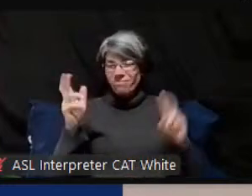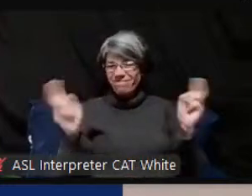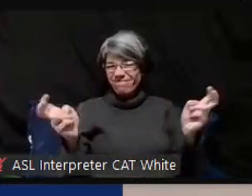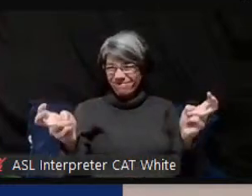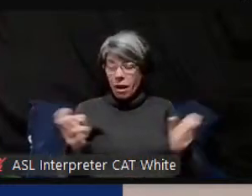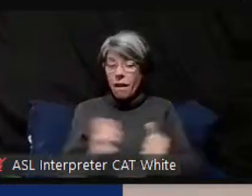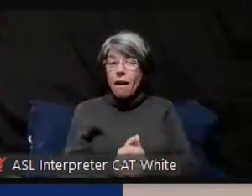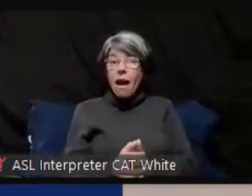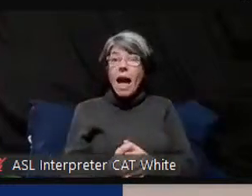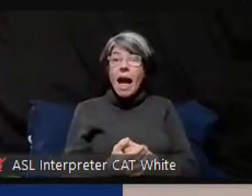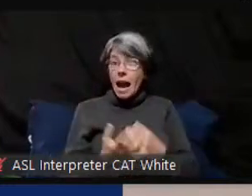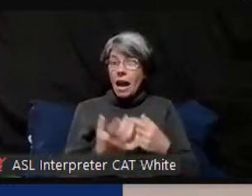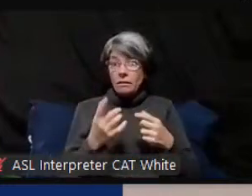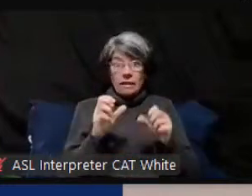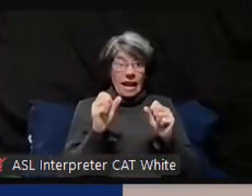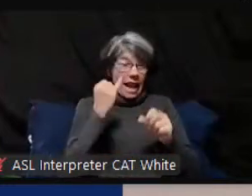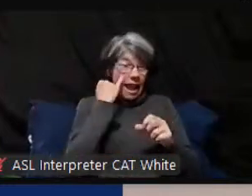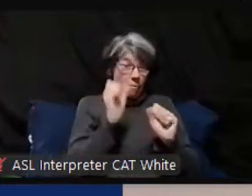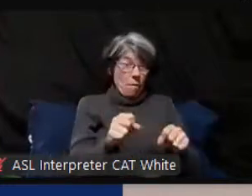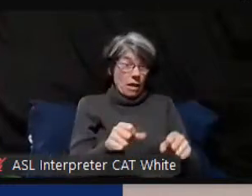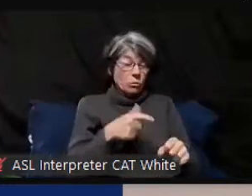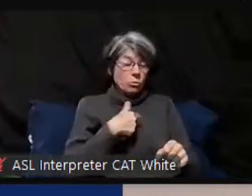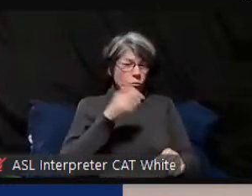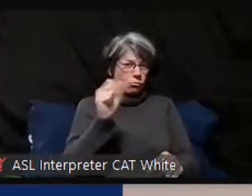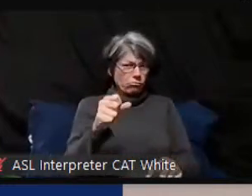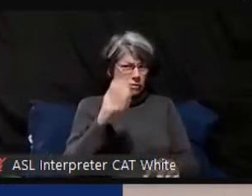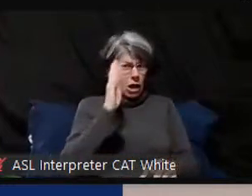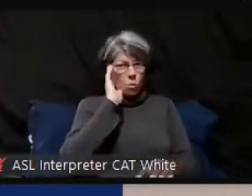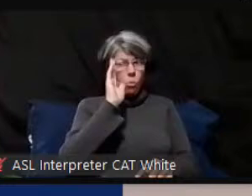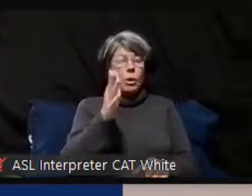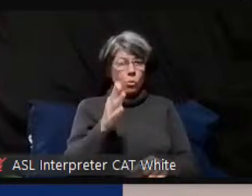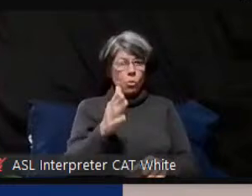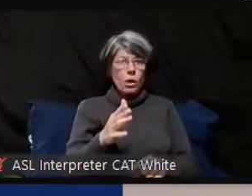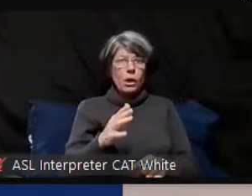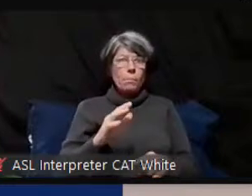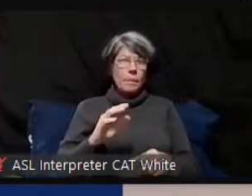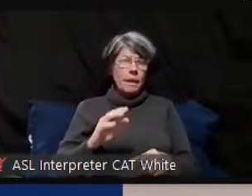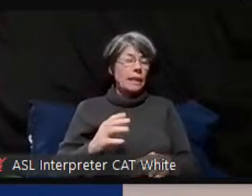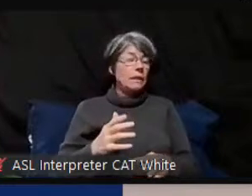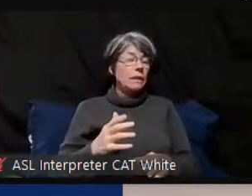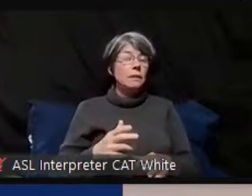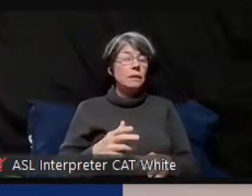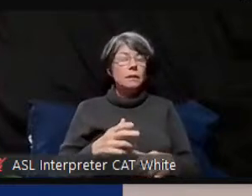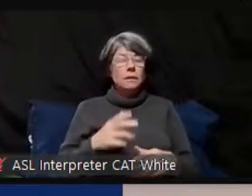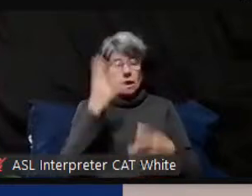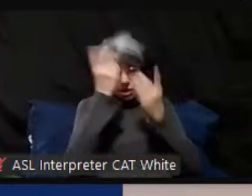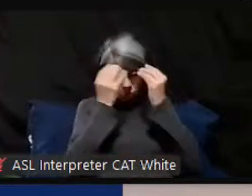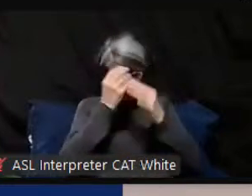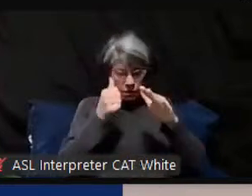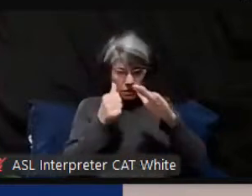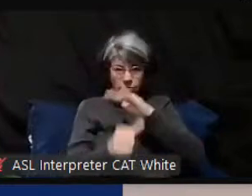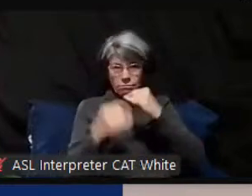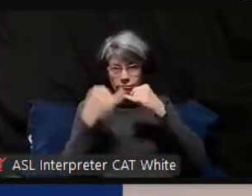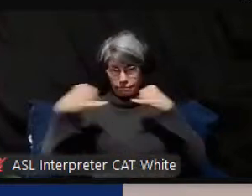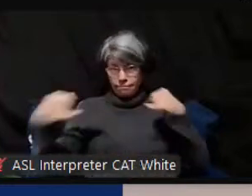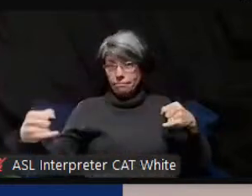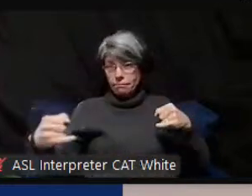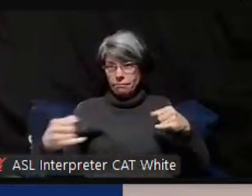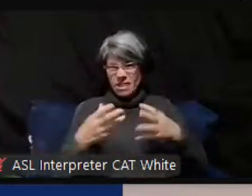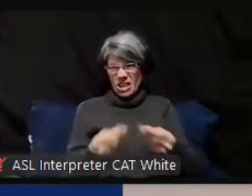and where it's feasible, we will definitely be highly considering undergrounding our power lines.